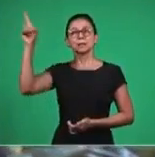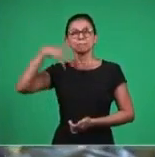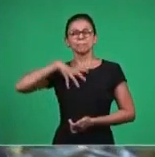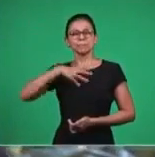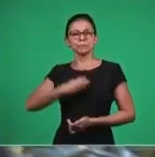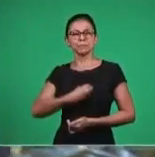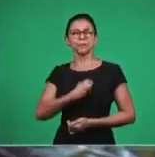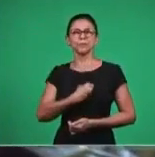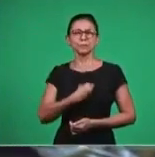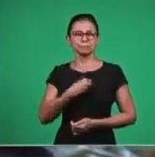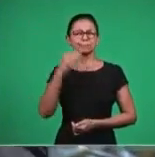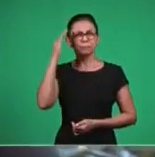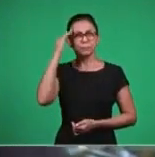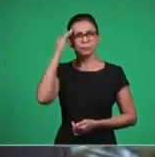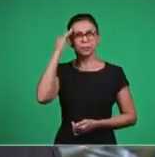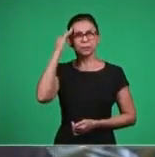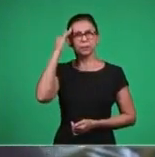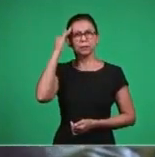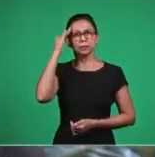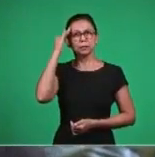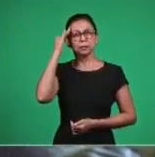But I need to have God in my life.